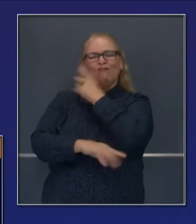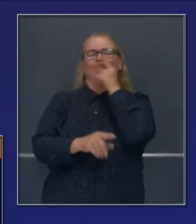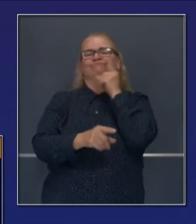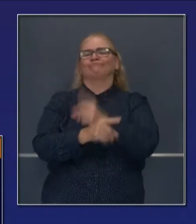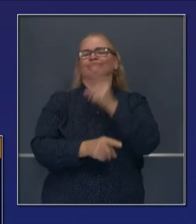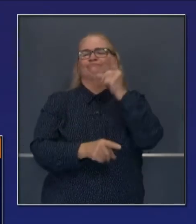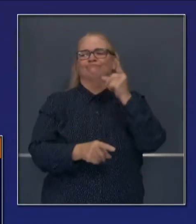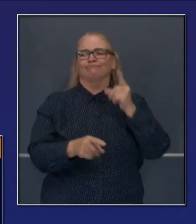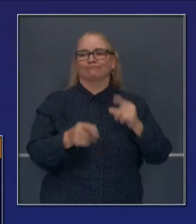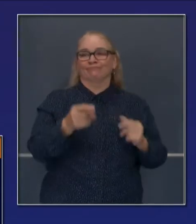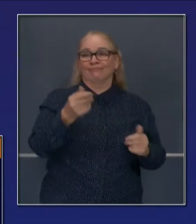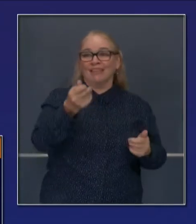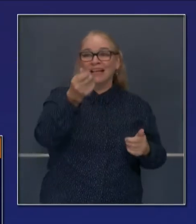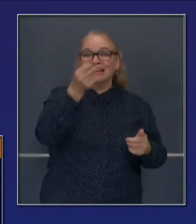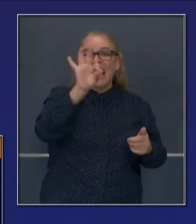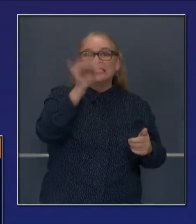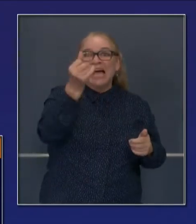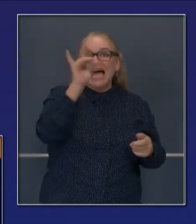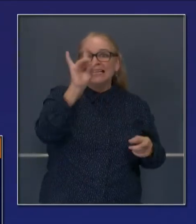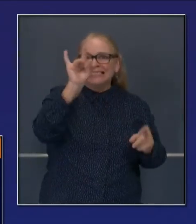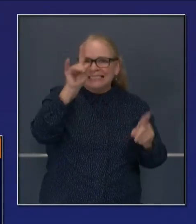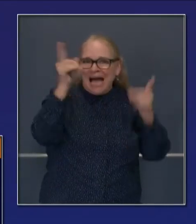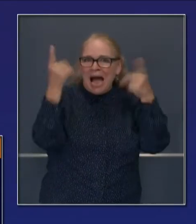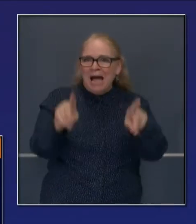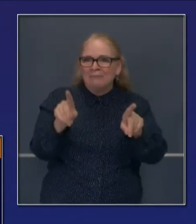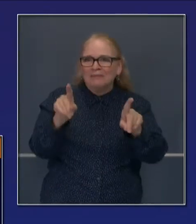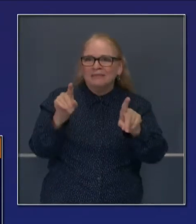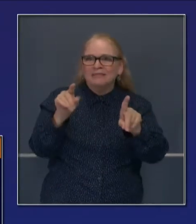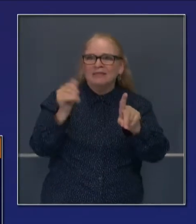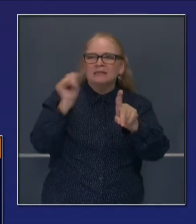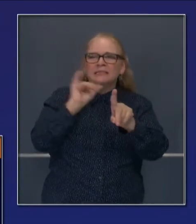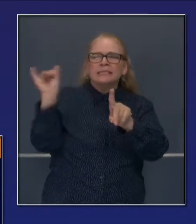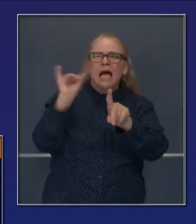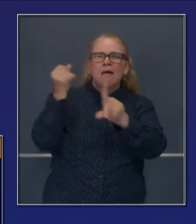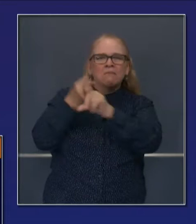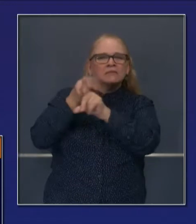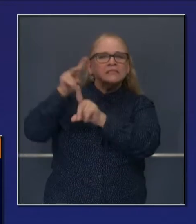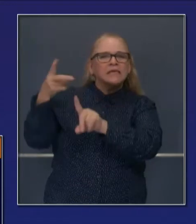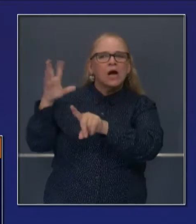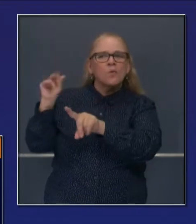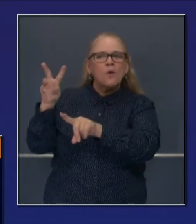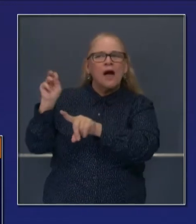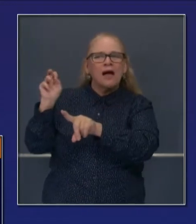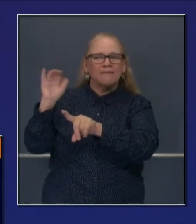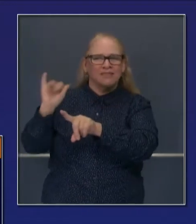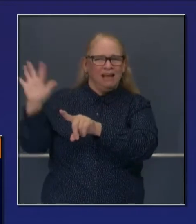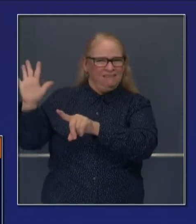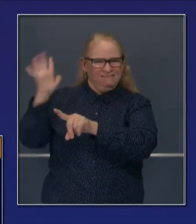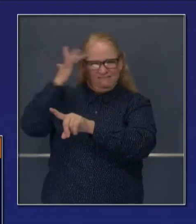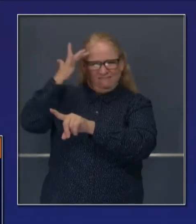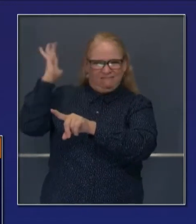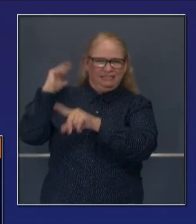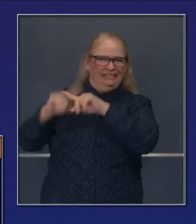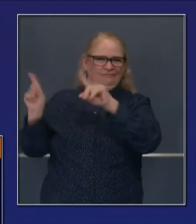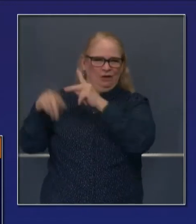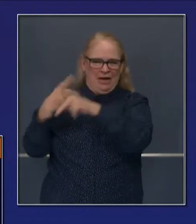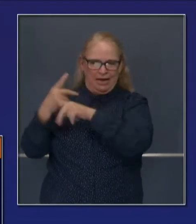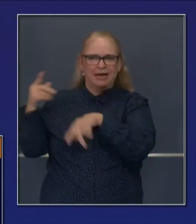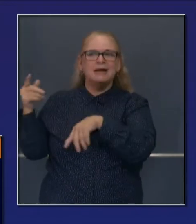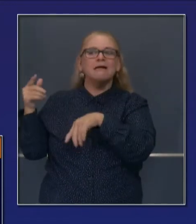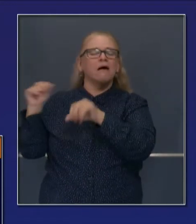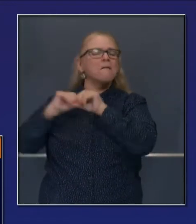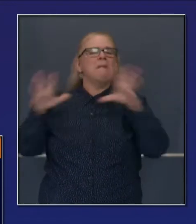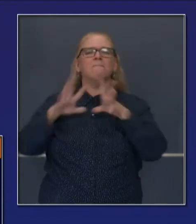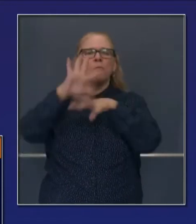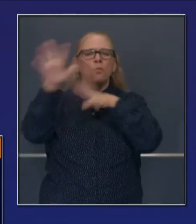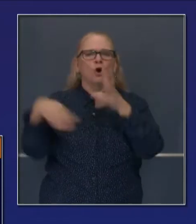and 1919. And that was a, I think, very, well, instructive example